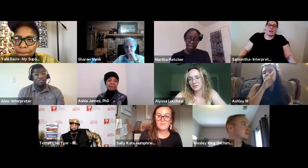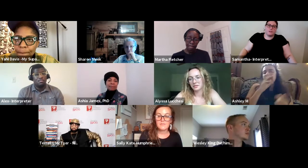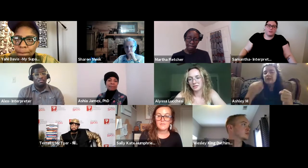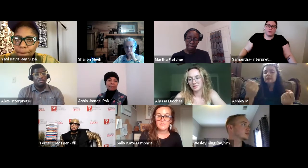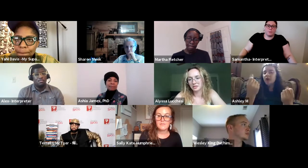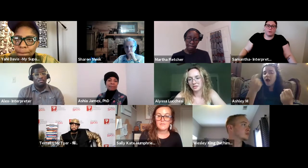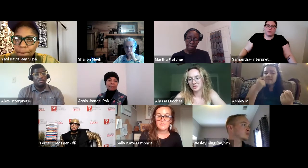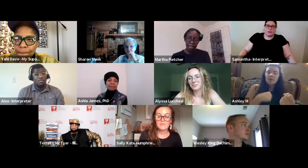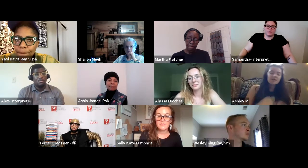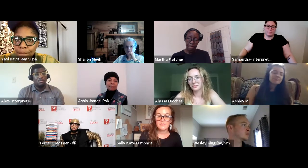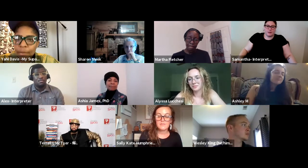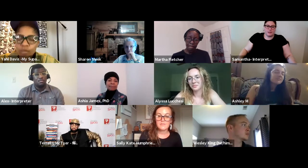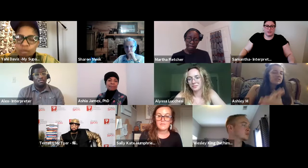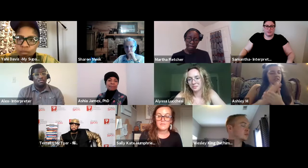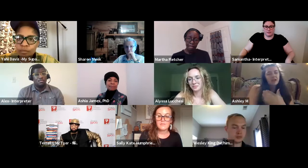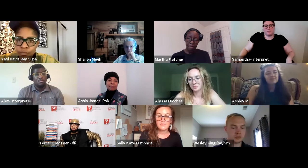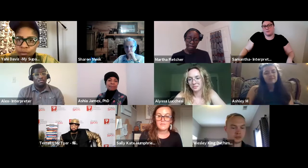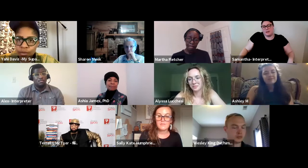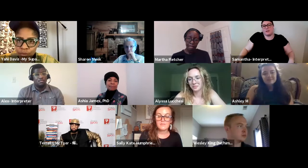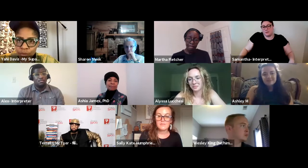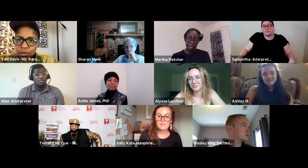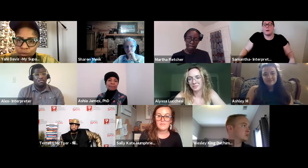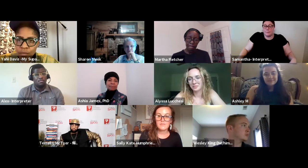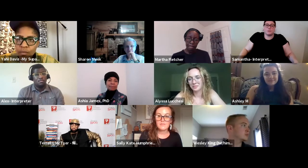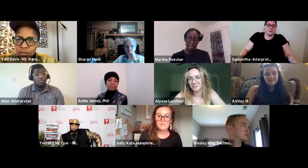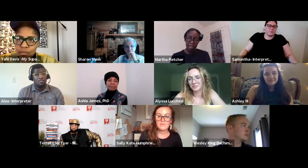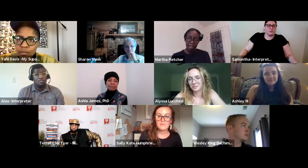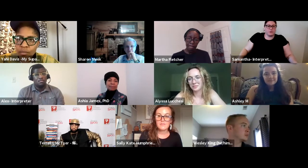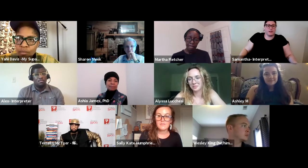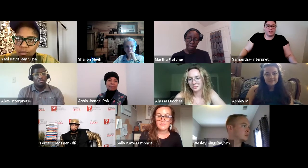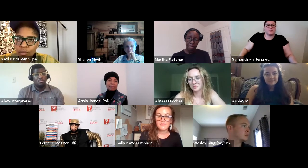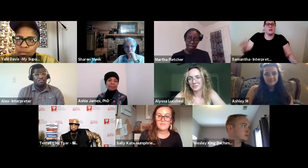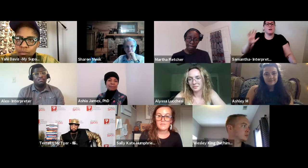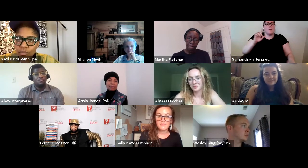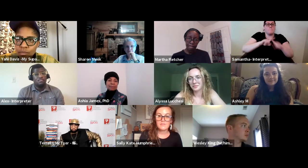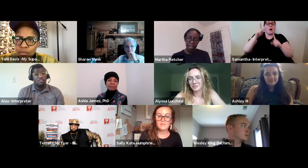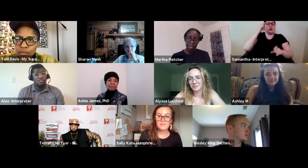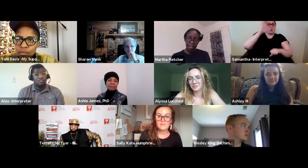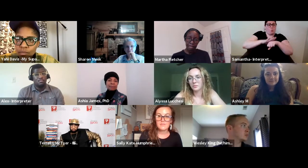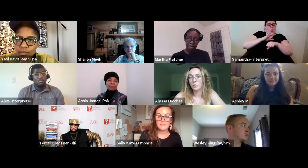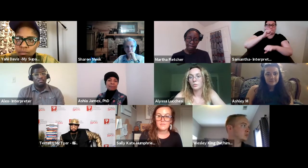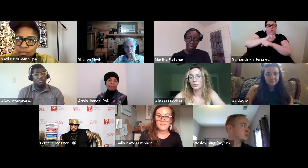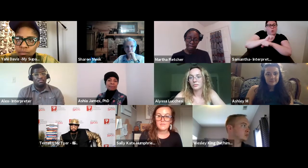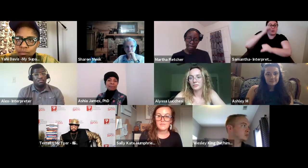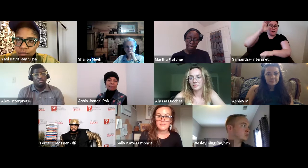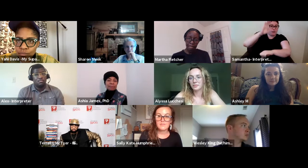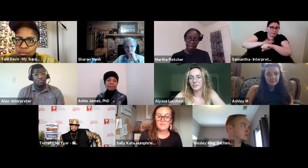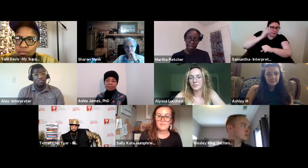I only sign with a few people, and sometimes some people speak for me so truly.